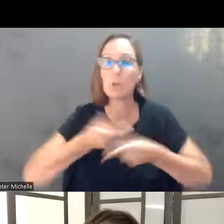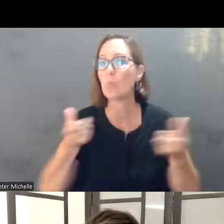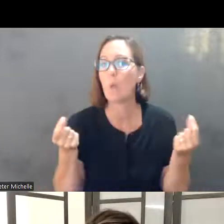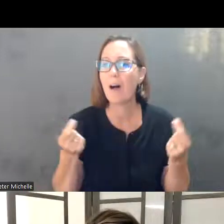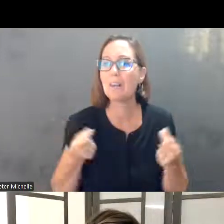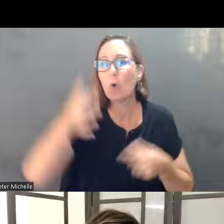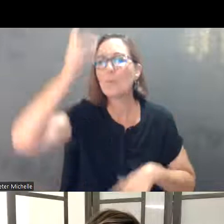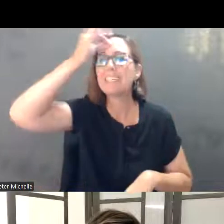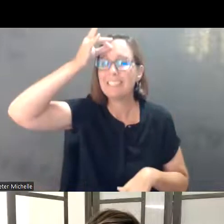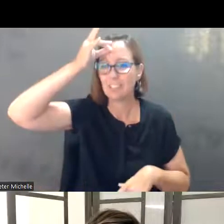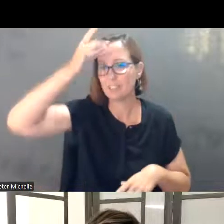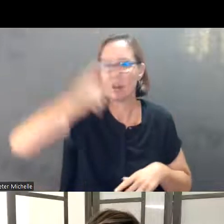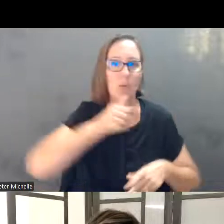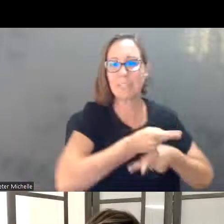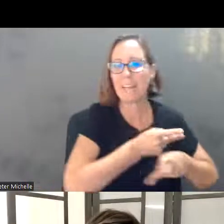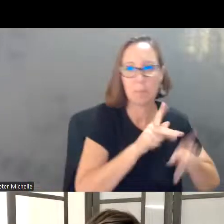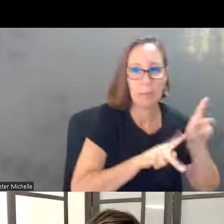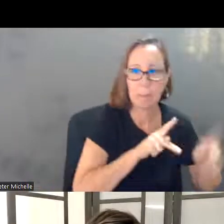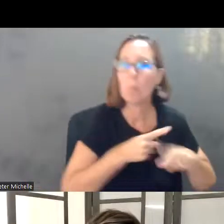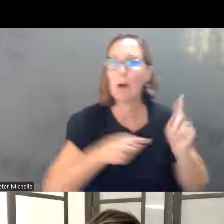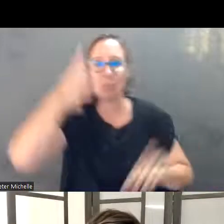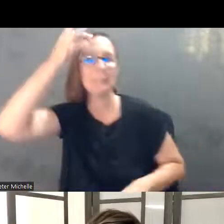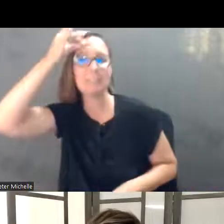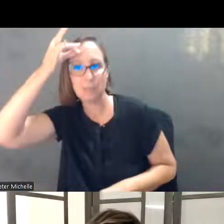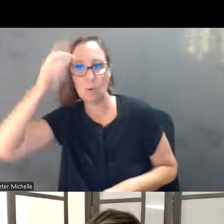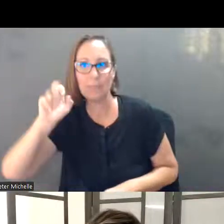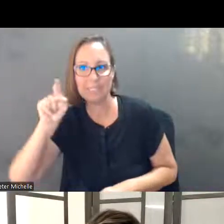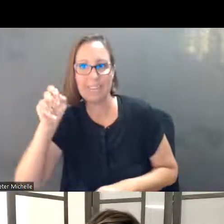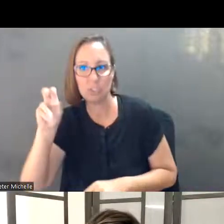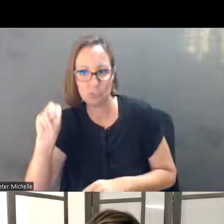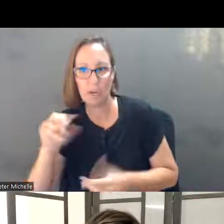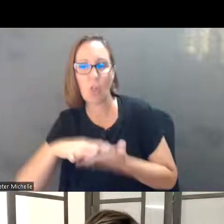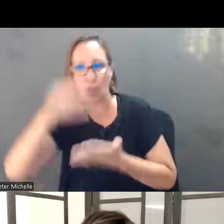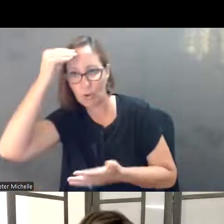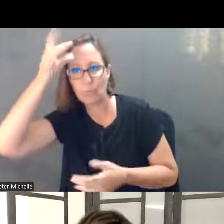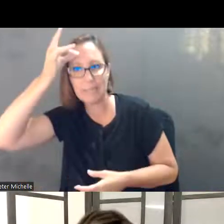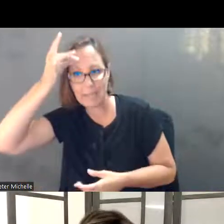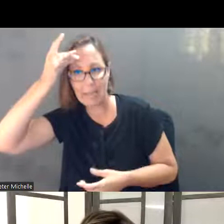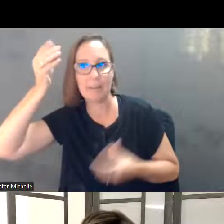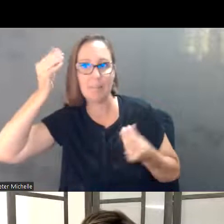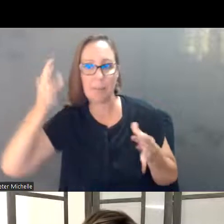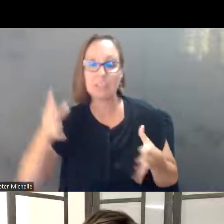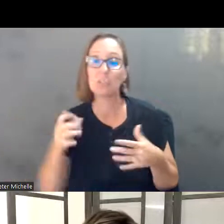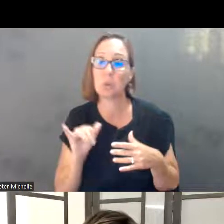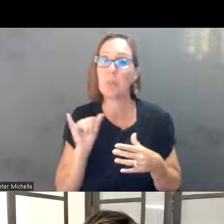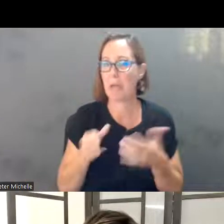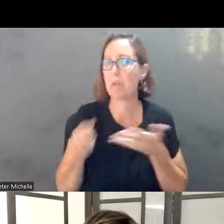material. So these are some elements that came out around making accessibility a priority. Next slide, please.